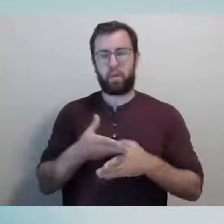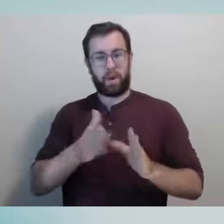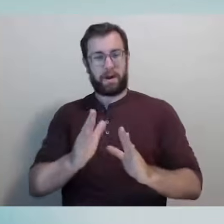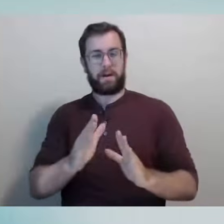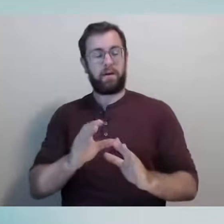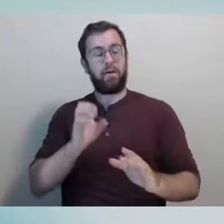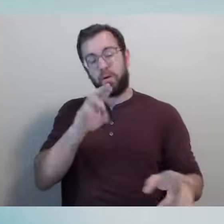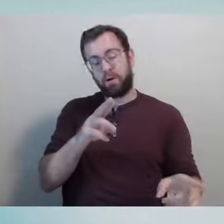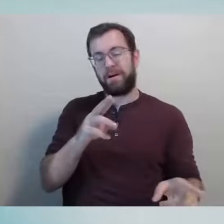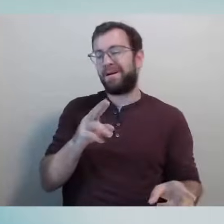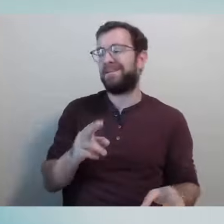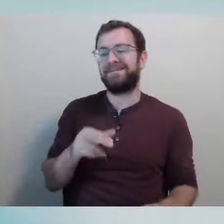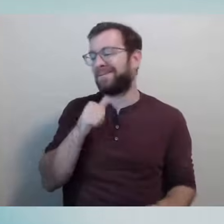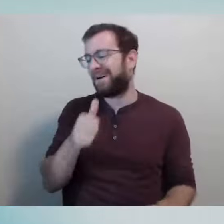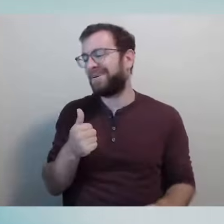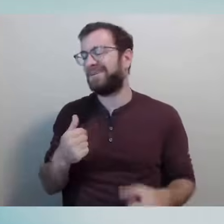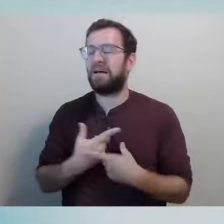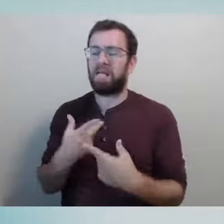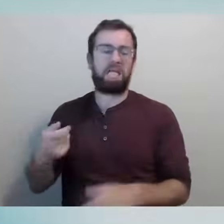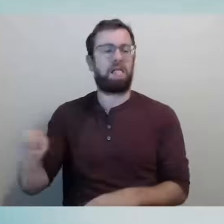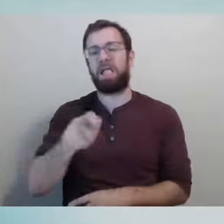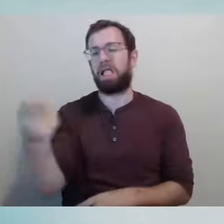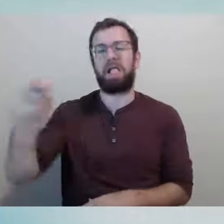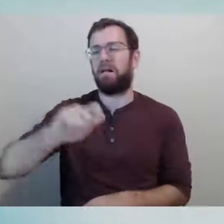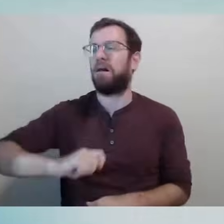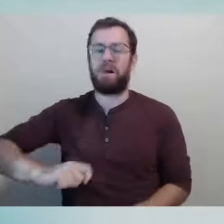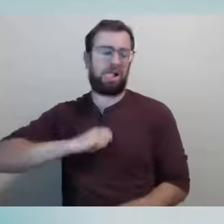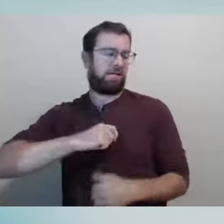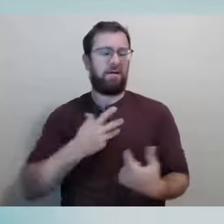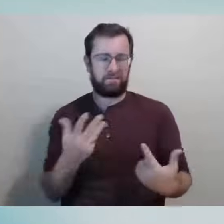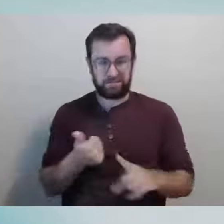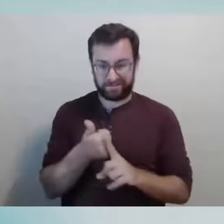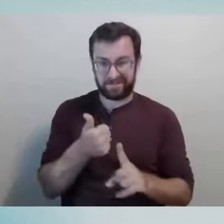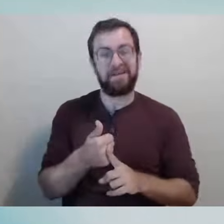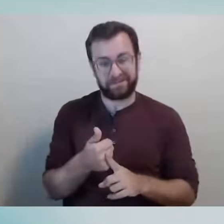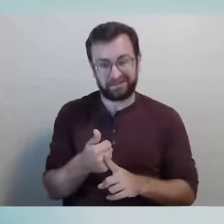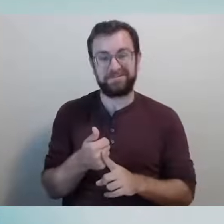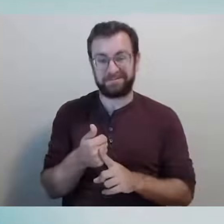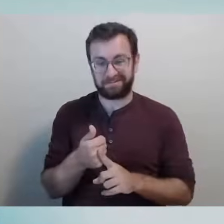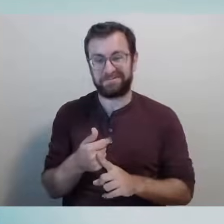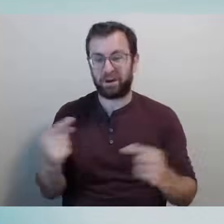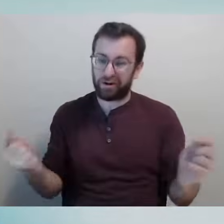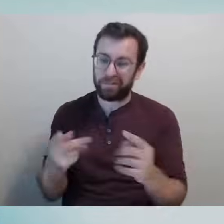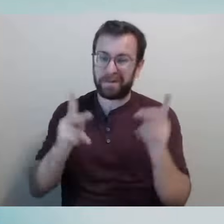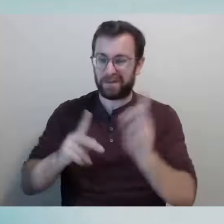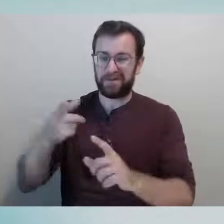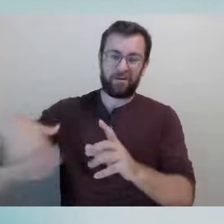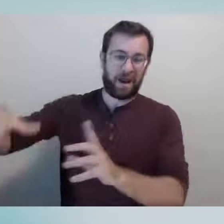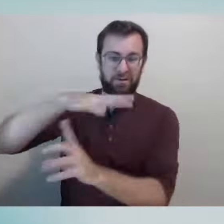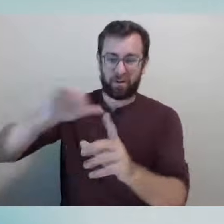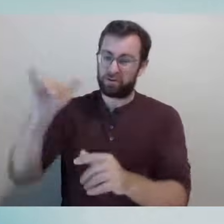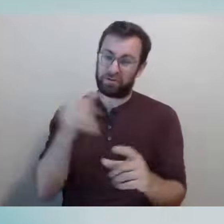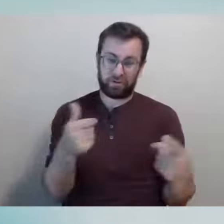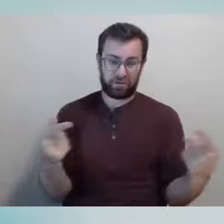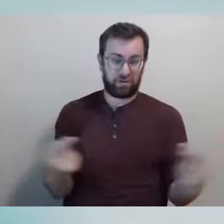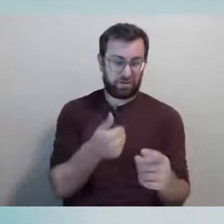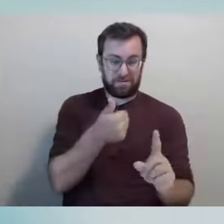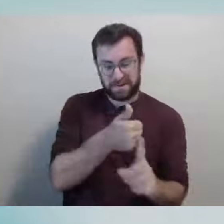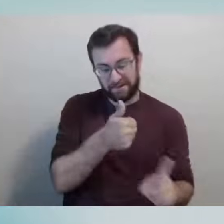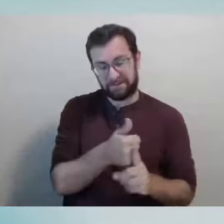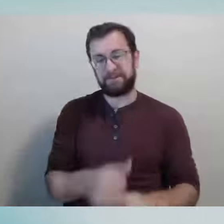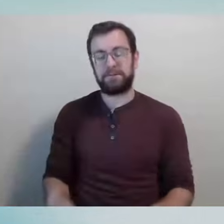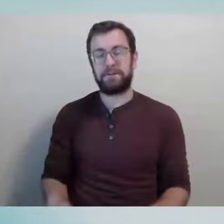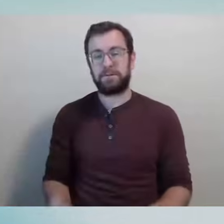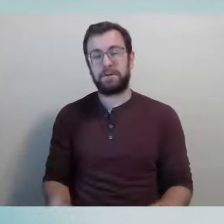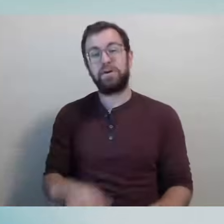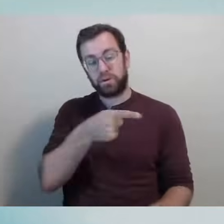they could be irresponsible and cause harm to themselves and those around them. And Ibn al-Qayyim says that's what dua is. You could use it for